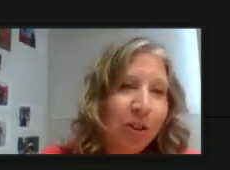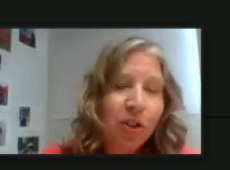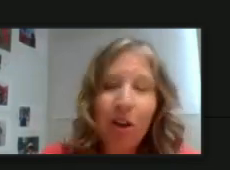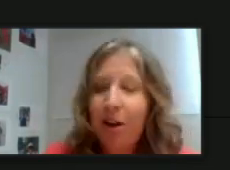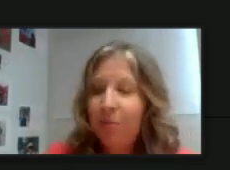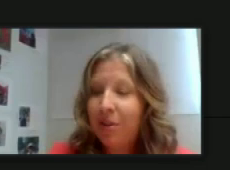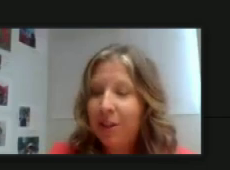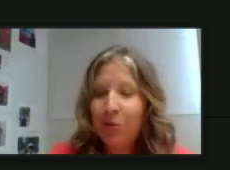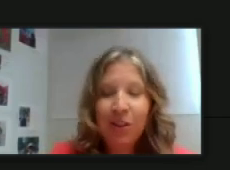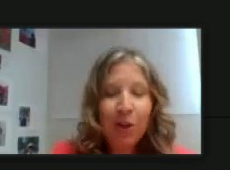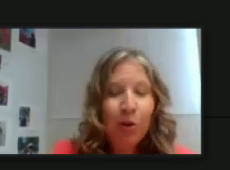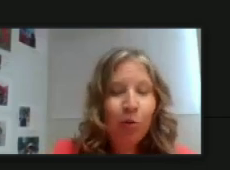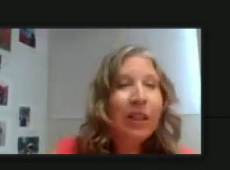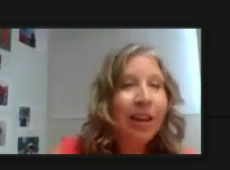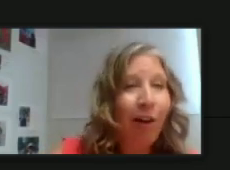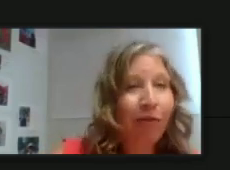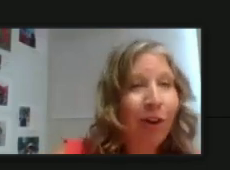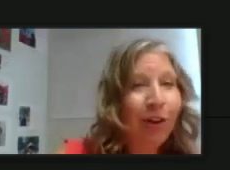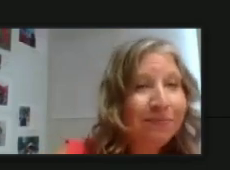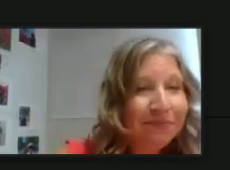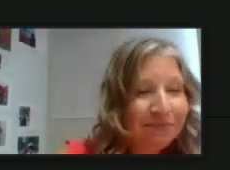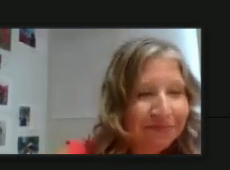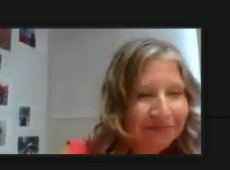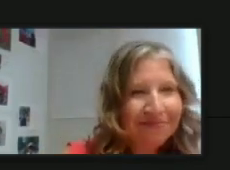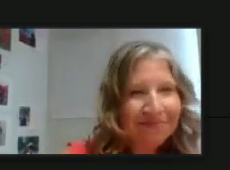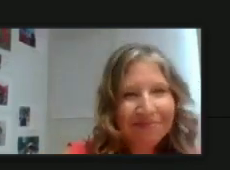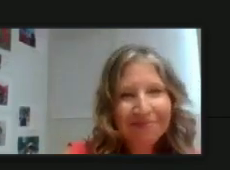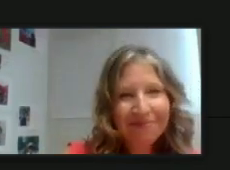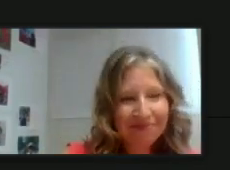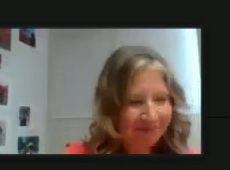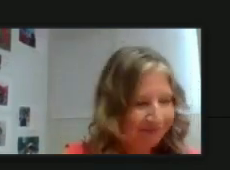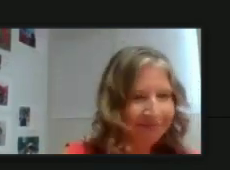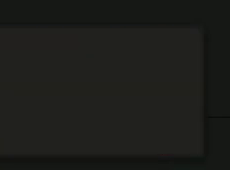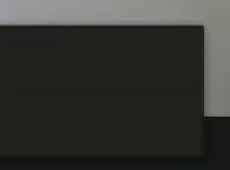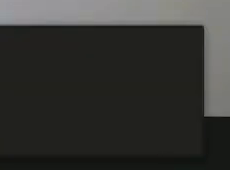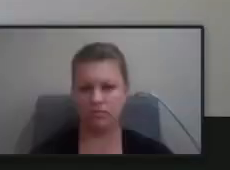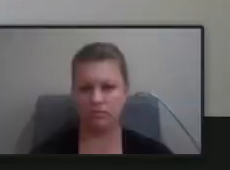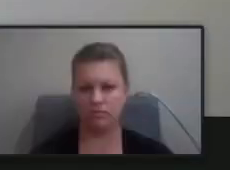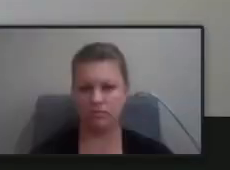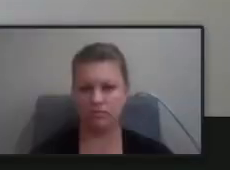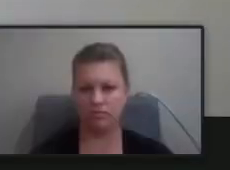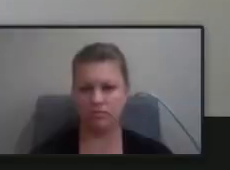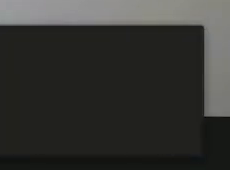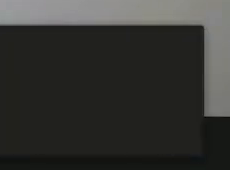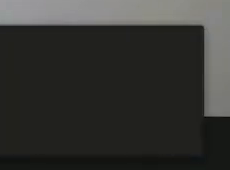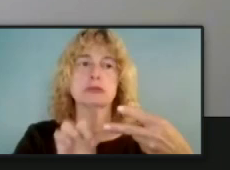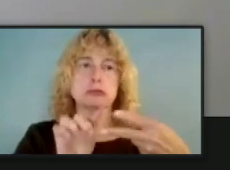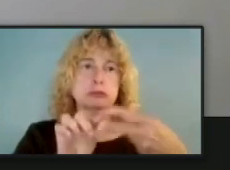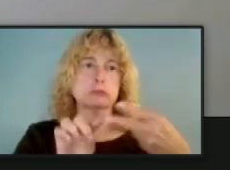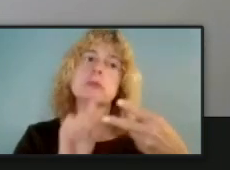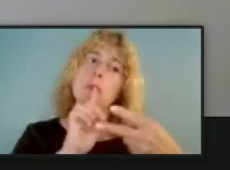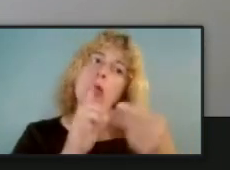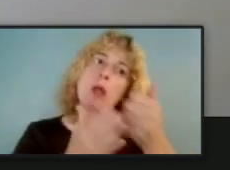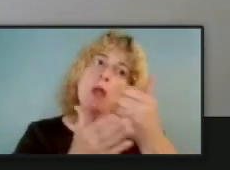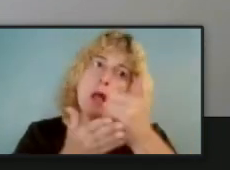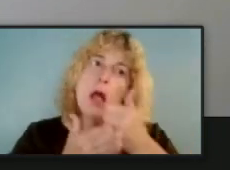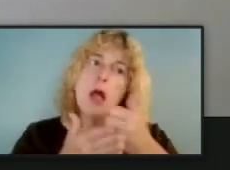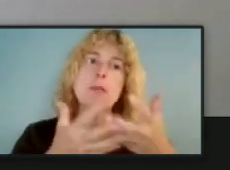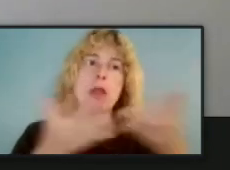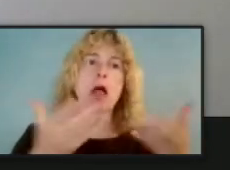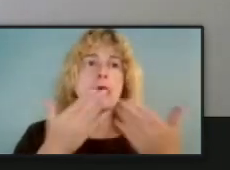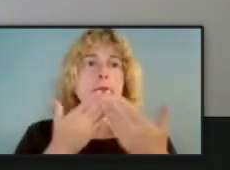both so much. This was really helpful. Really helpful, and we appreciate you talking